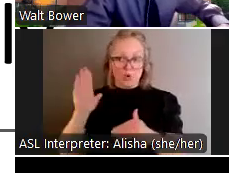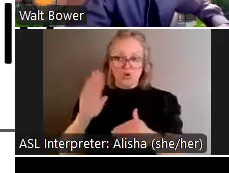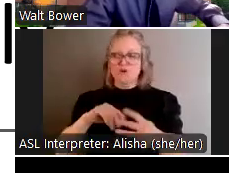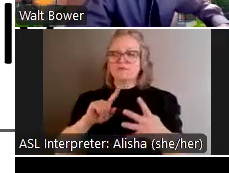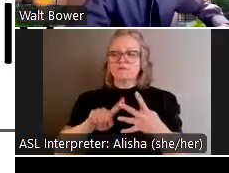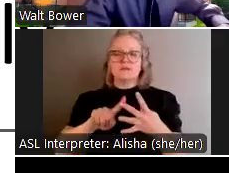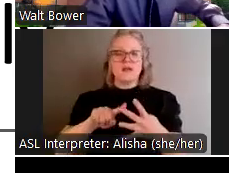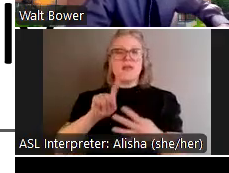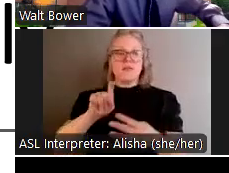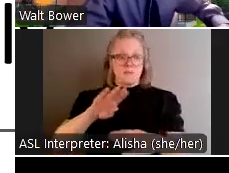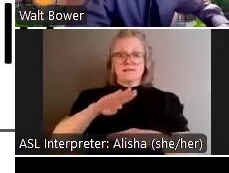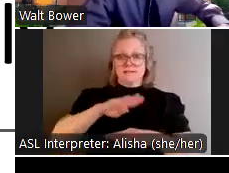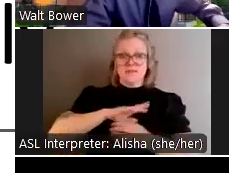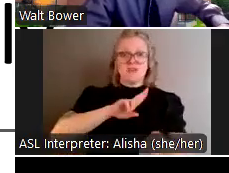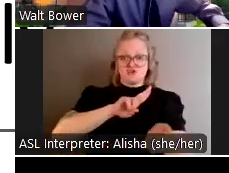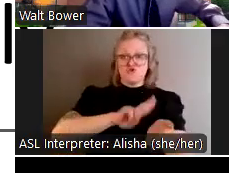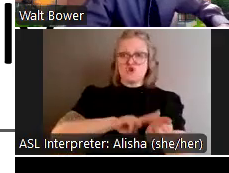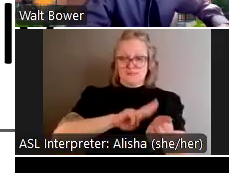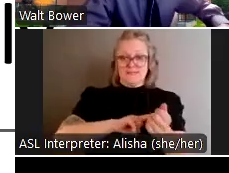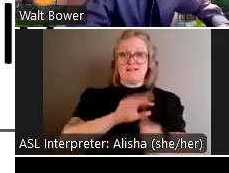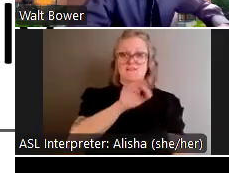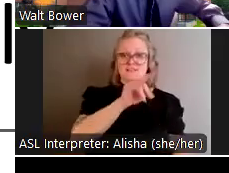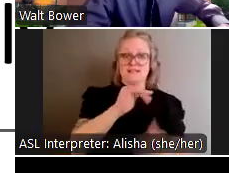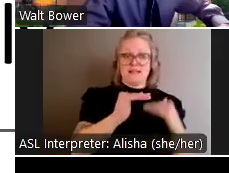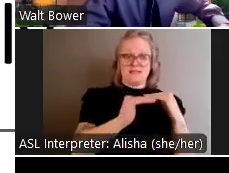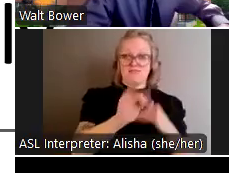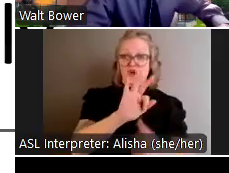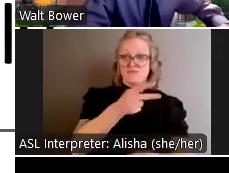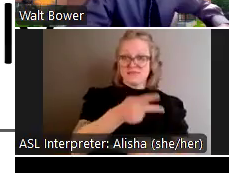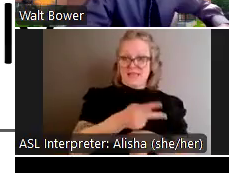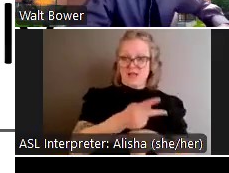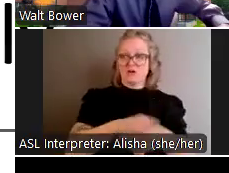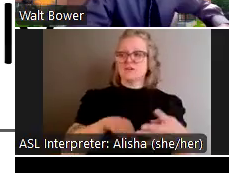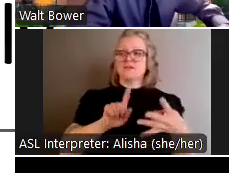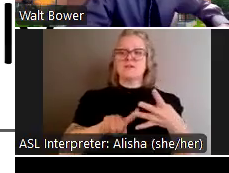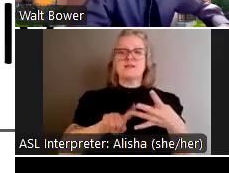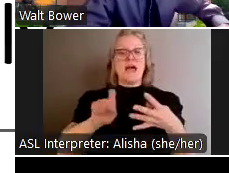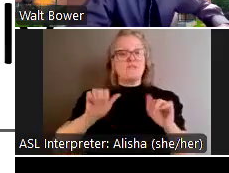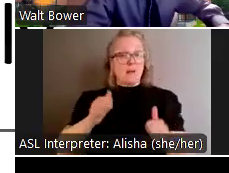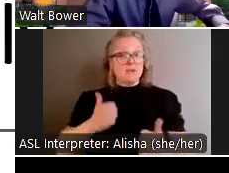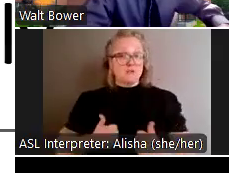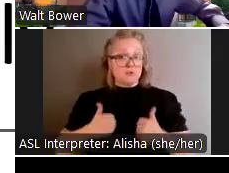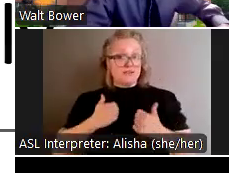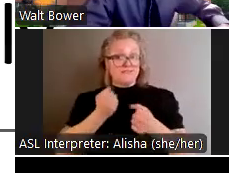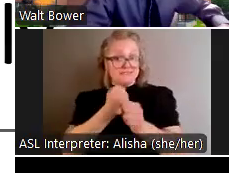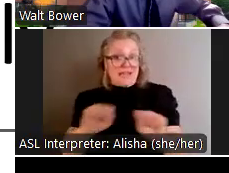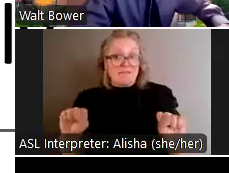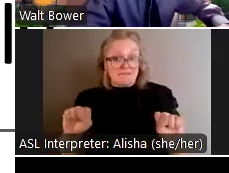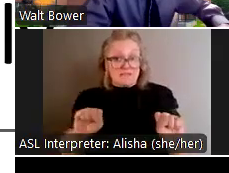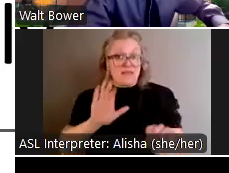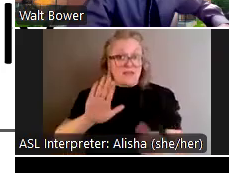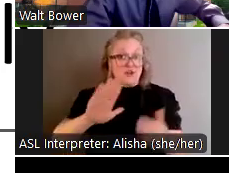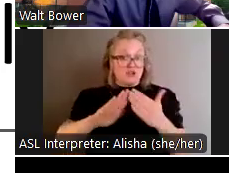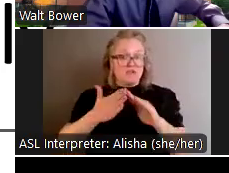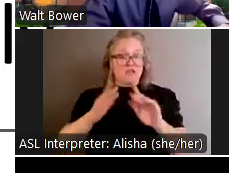meet nursing facility level of care. They have to be able to live safely in the community at the time of enrollment. And